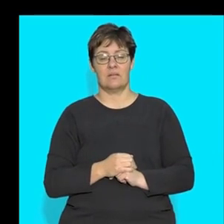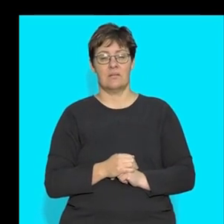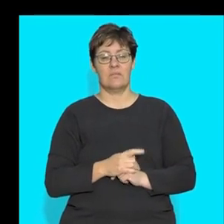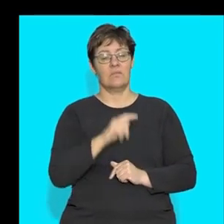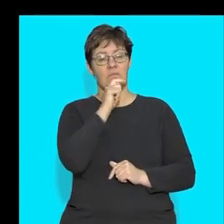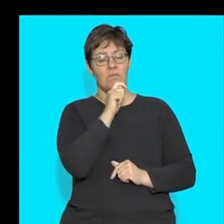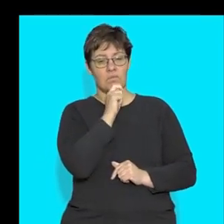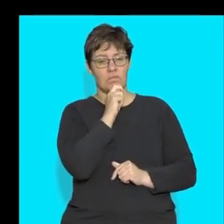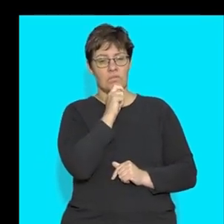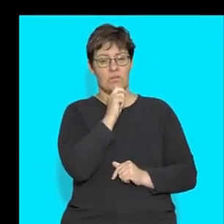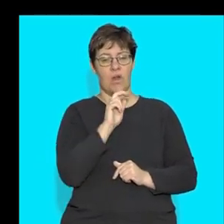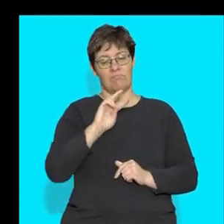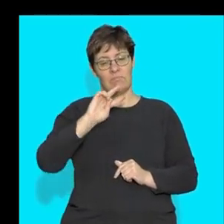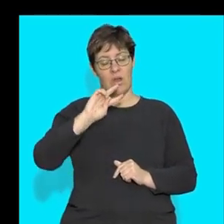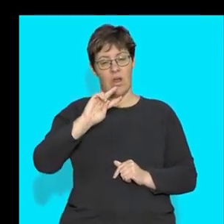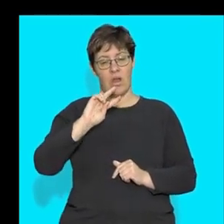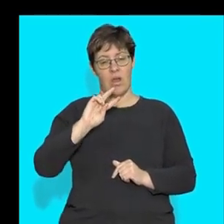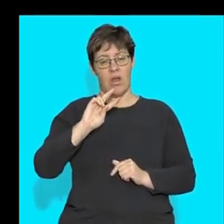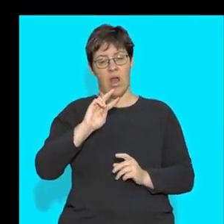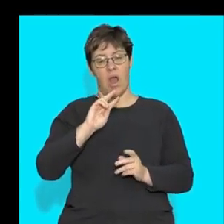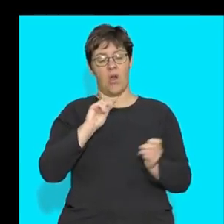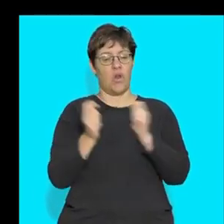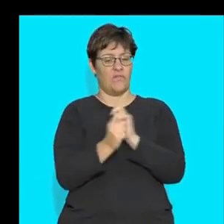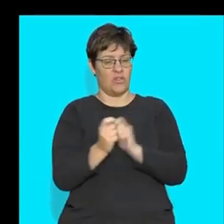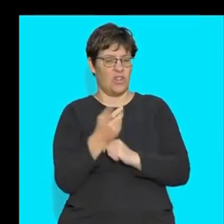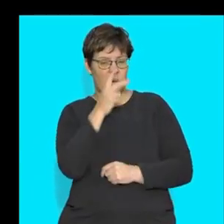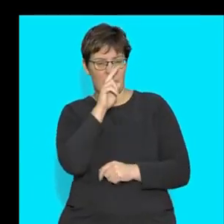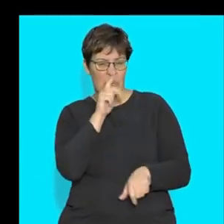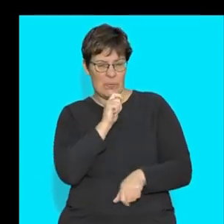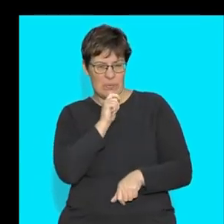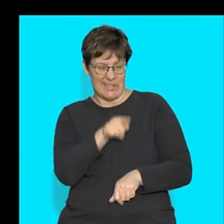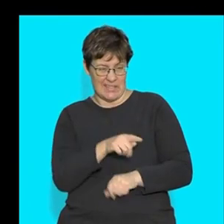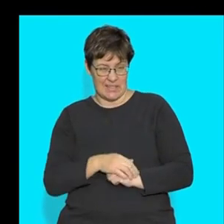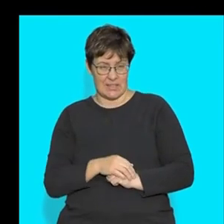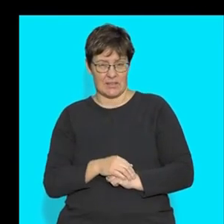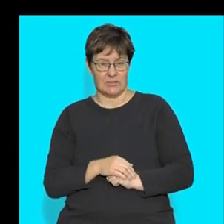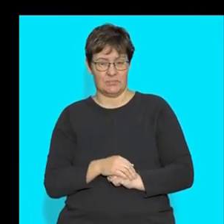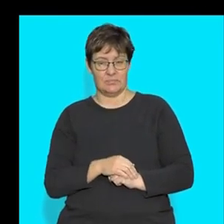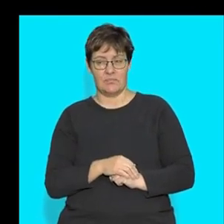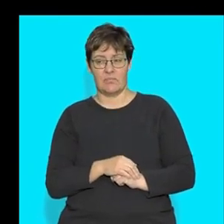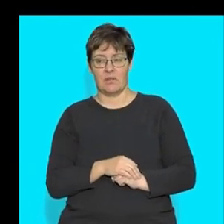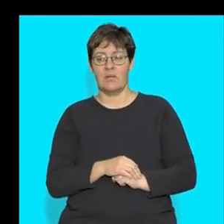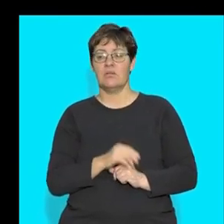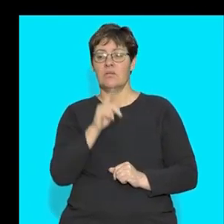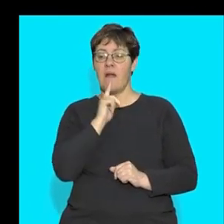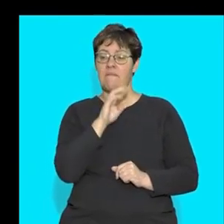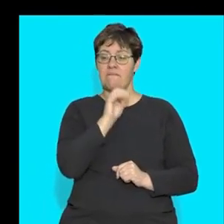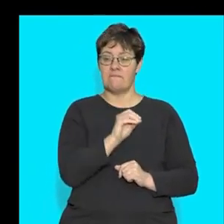we use the following conversions, right? Now, if I have exponential, remember I said you get a